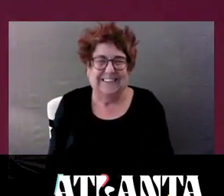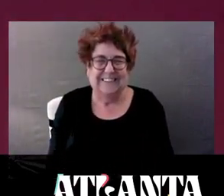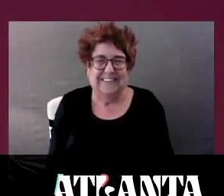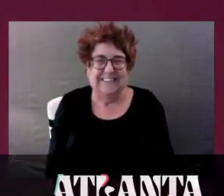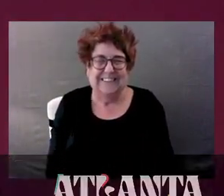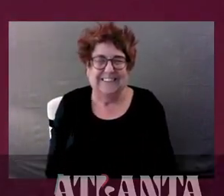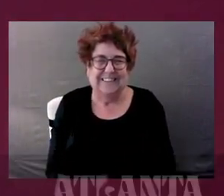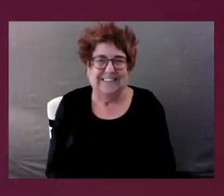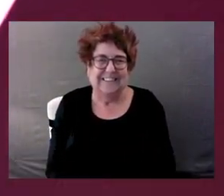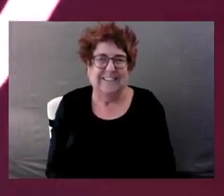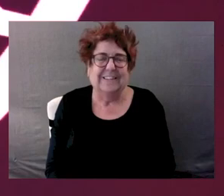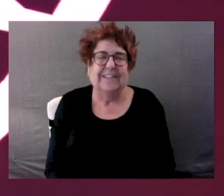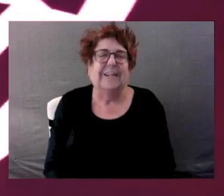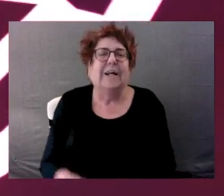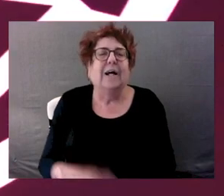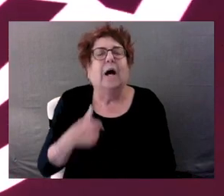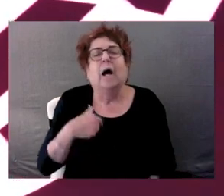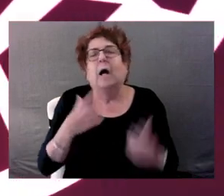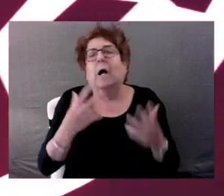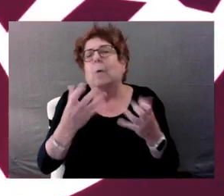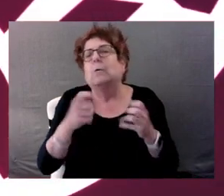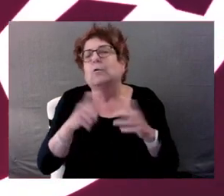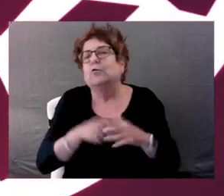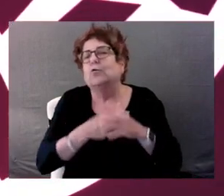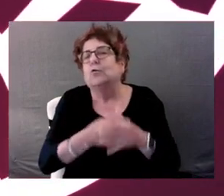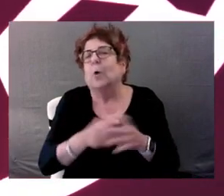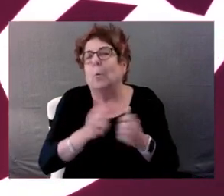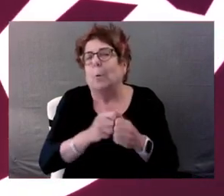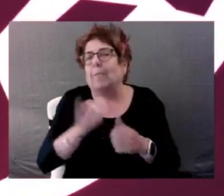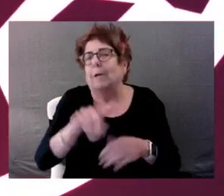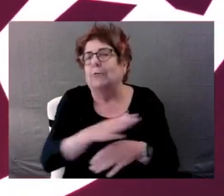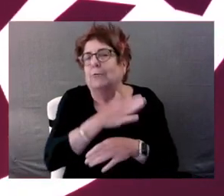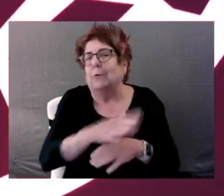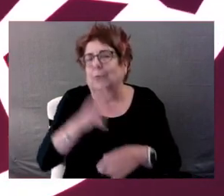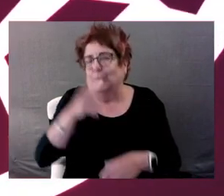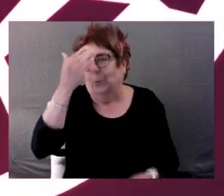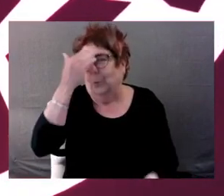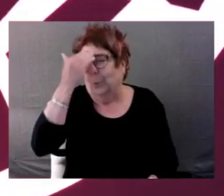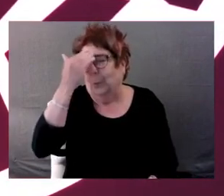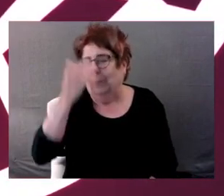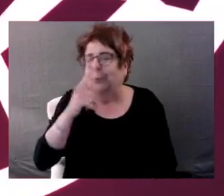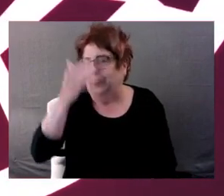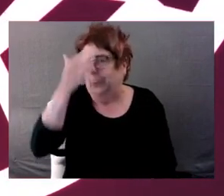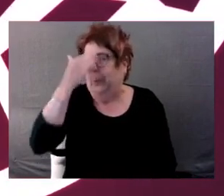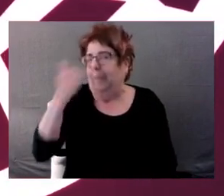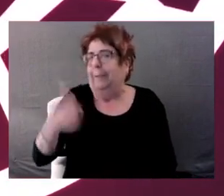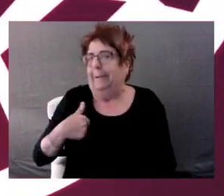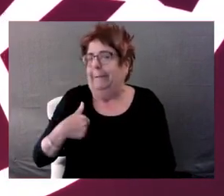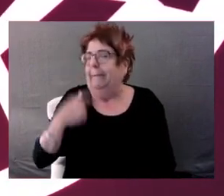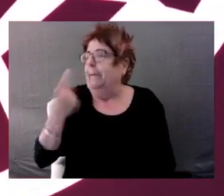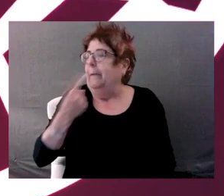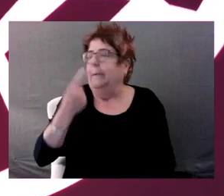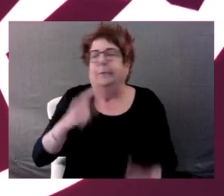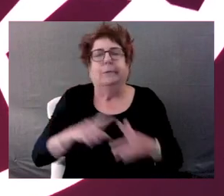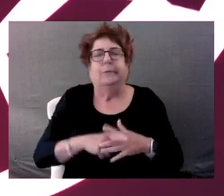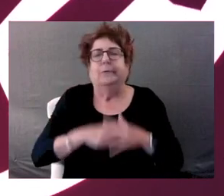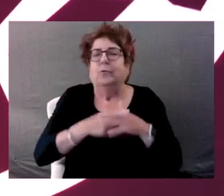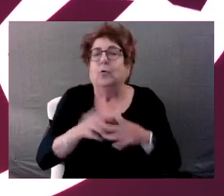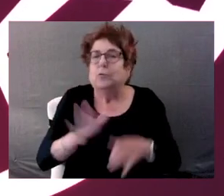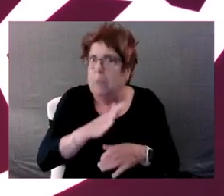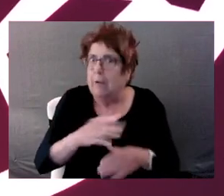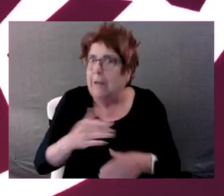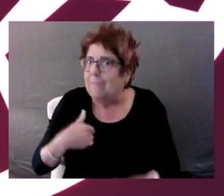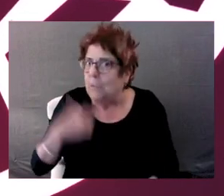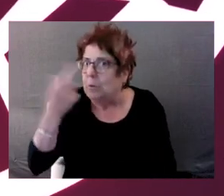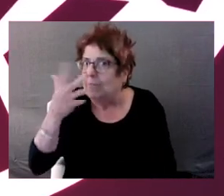You know, I wanted to start with that song. As you all know, many of you know, who know me, I always start in song, and there's a reason for that. I always